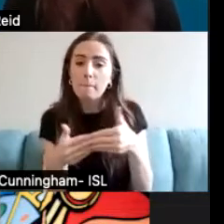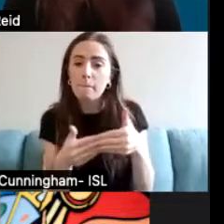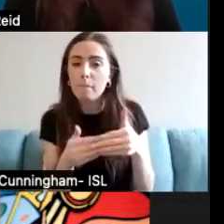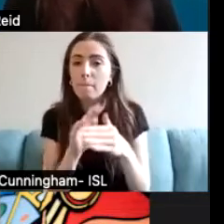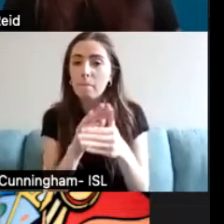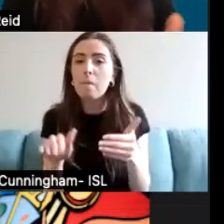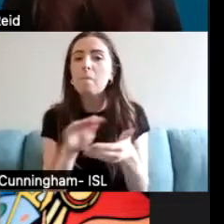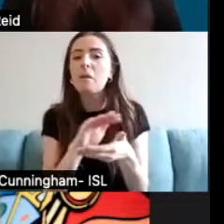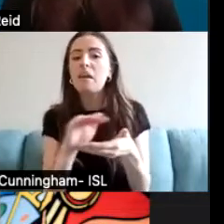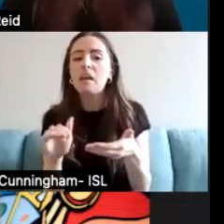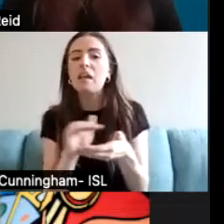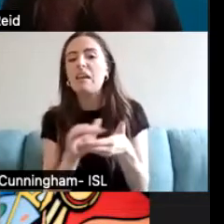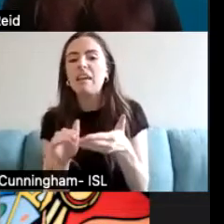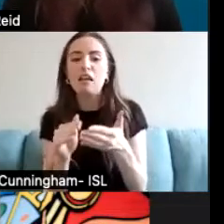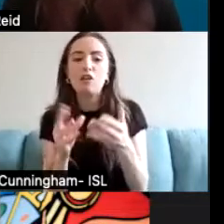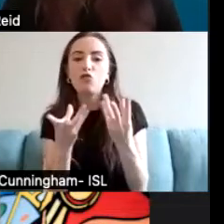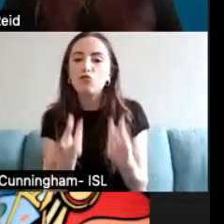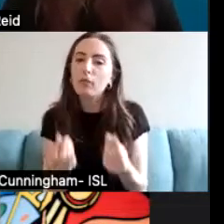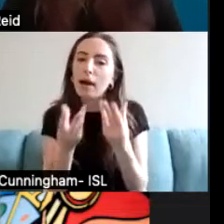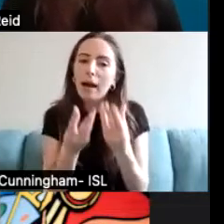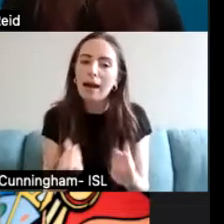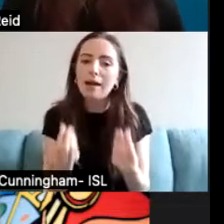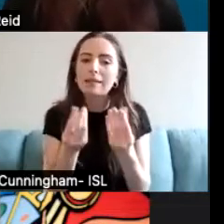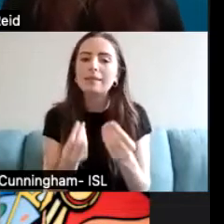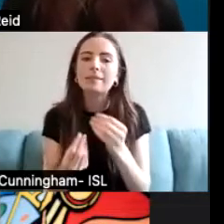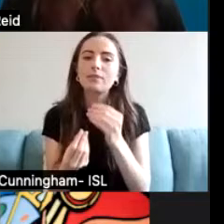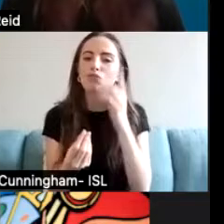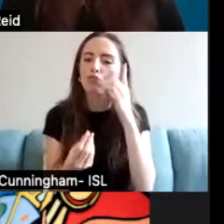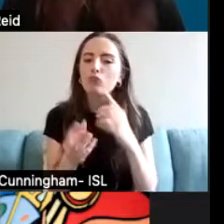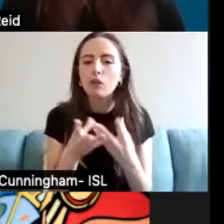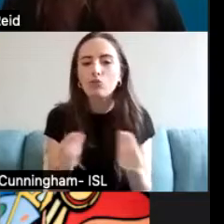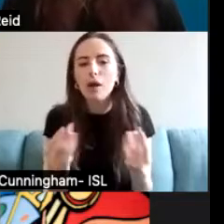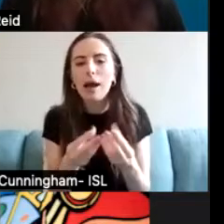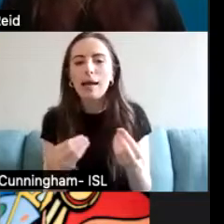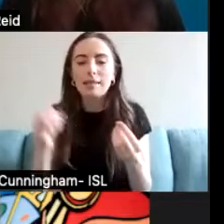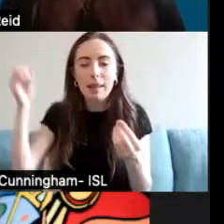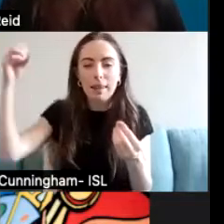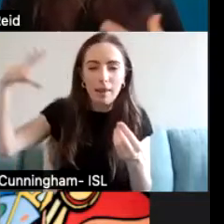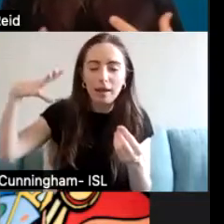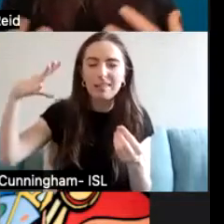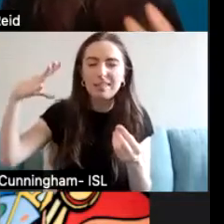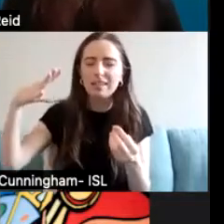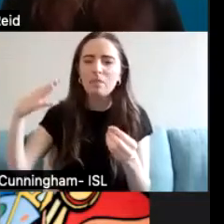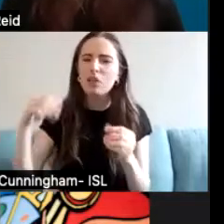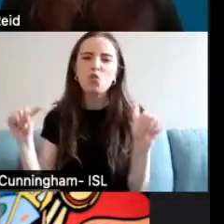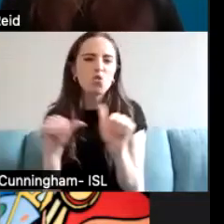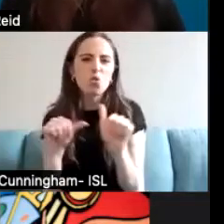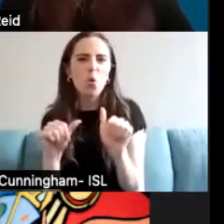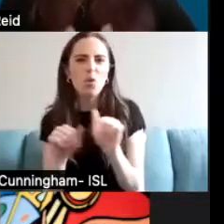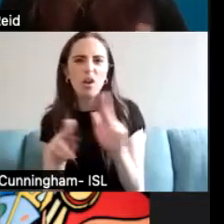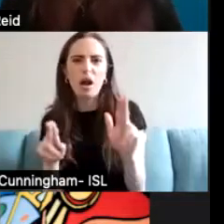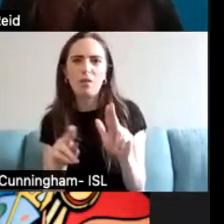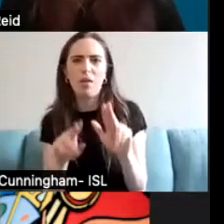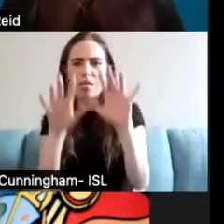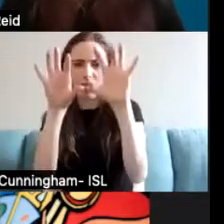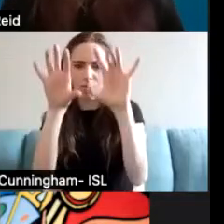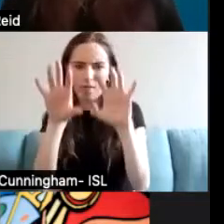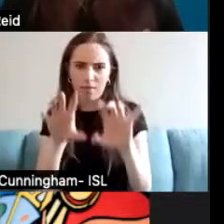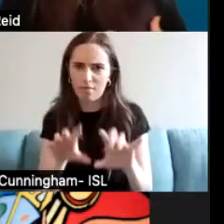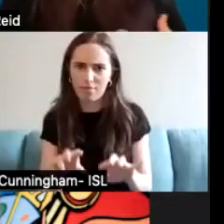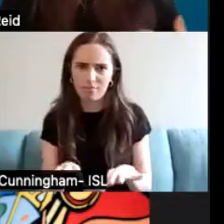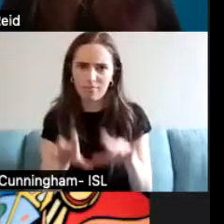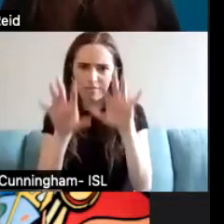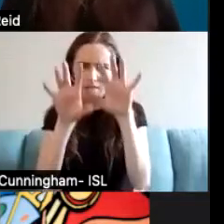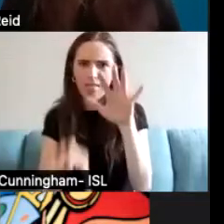lawn, bright yellow light shines from the right-hand side. You don't have to write a sonnet. It doesn't have to